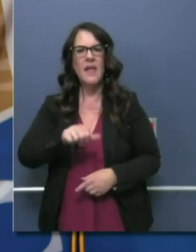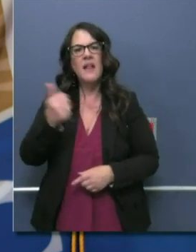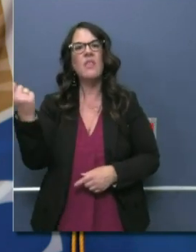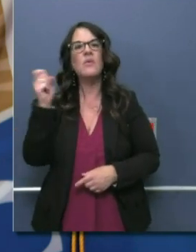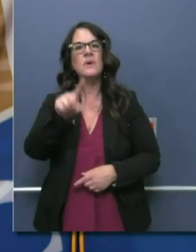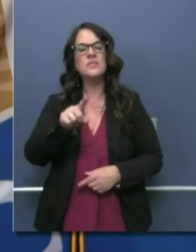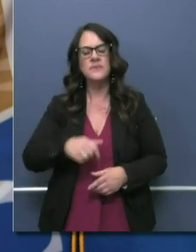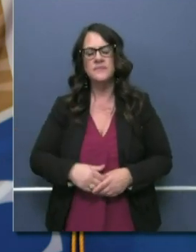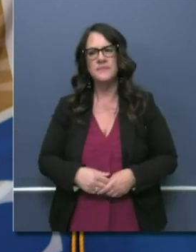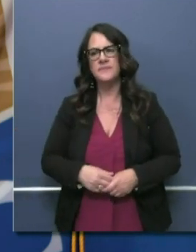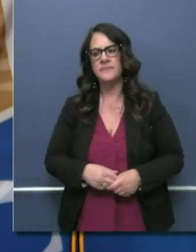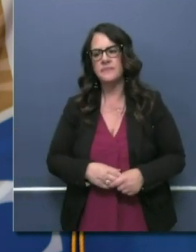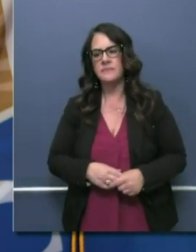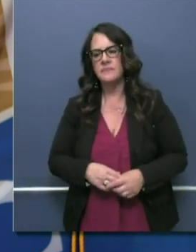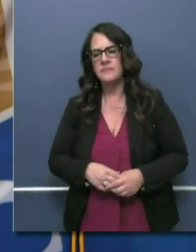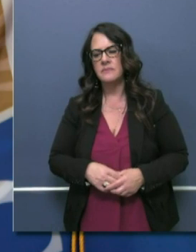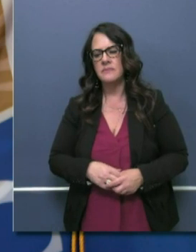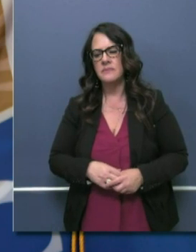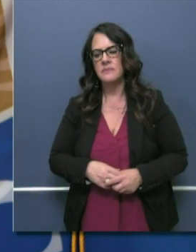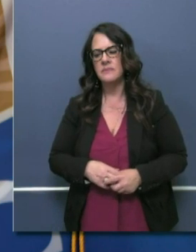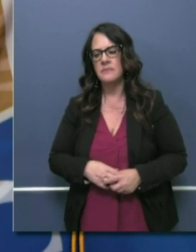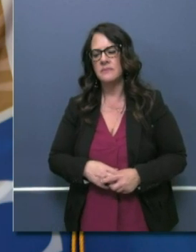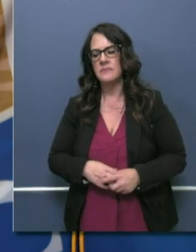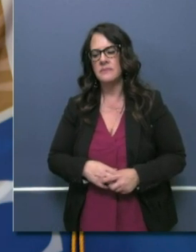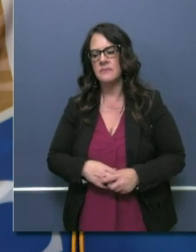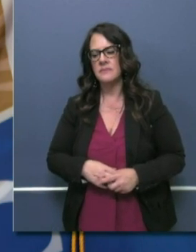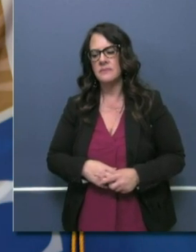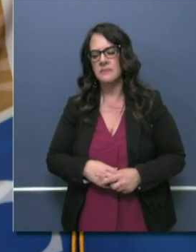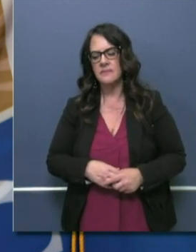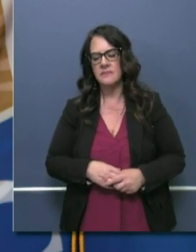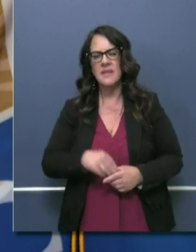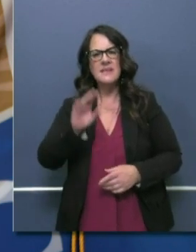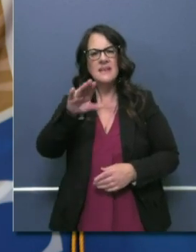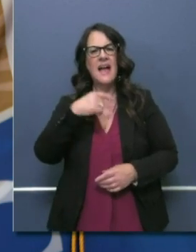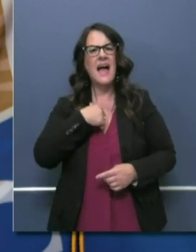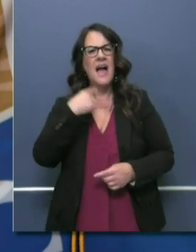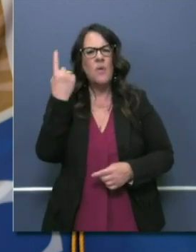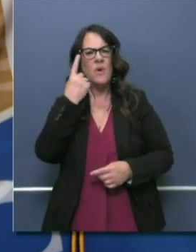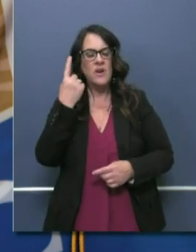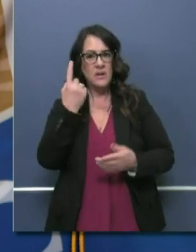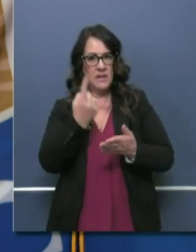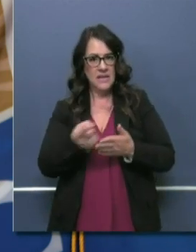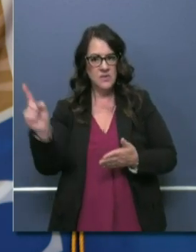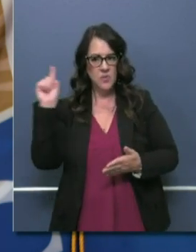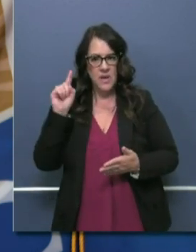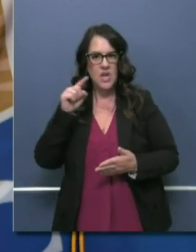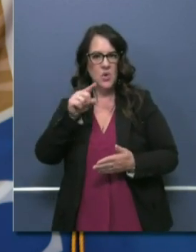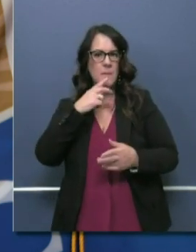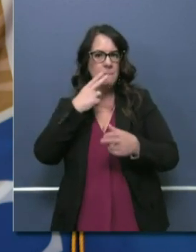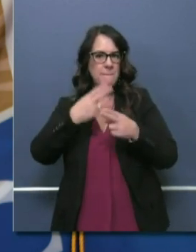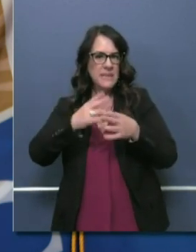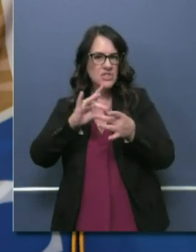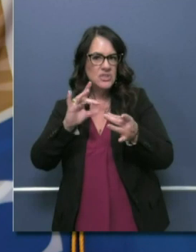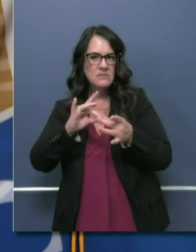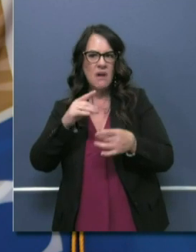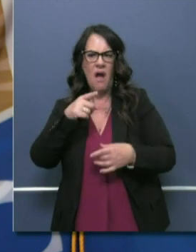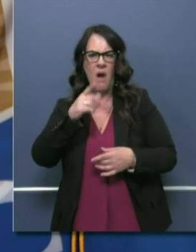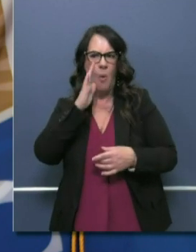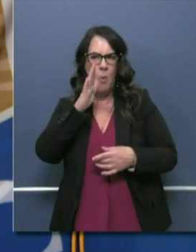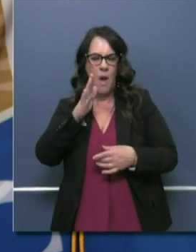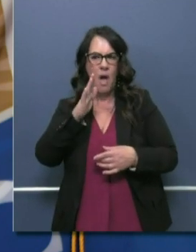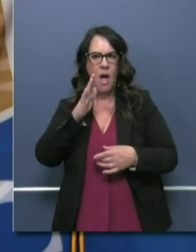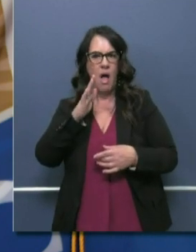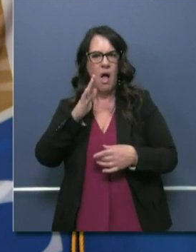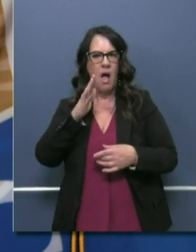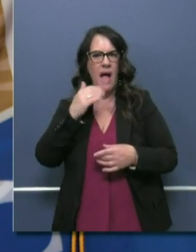Good afternoon, Governor. Thank you very much. I was wondering, last week when you mentioned Phase 2 and when will we be rolling into